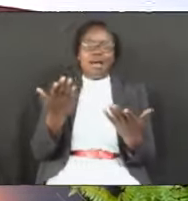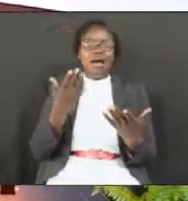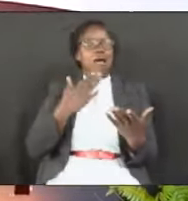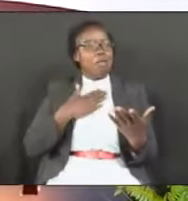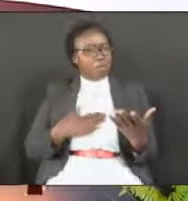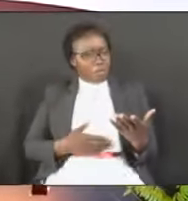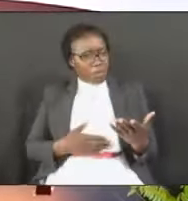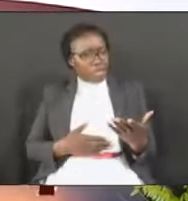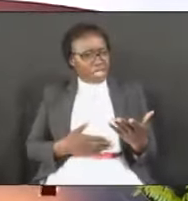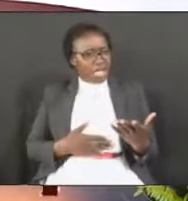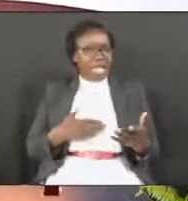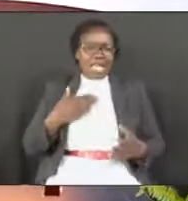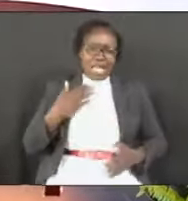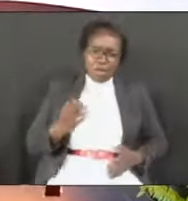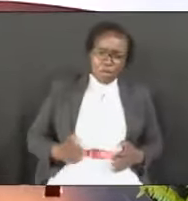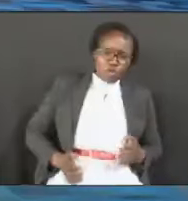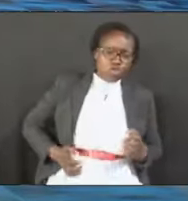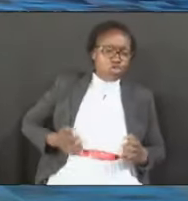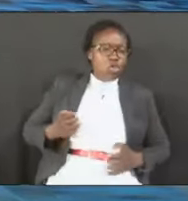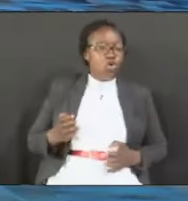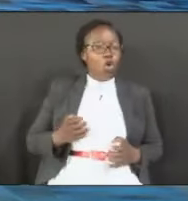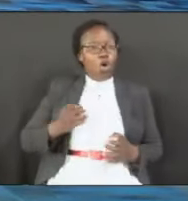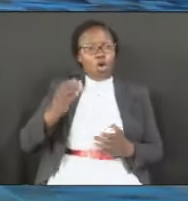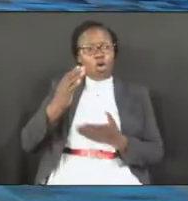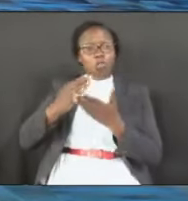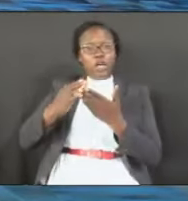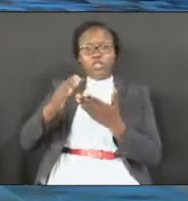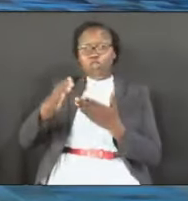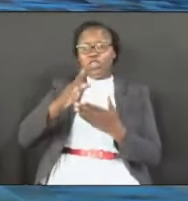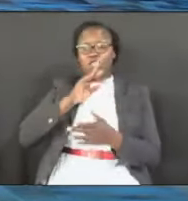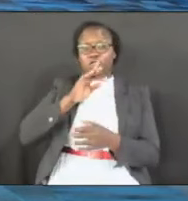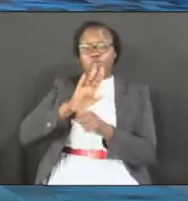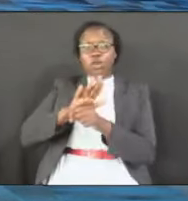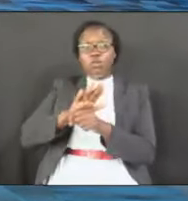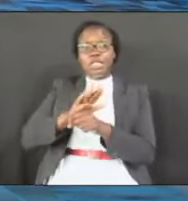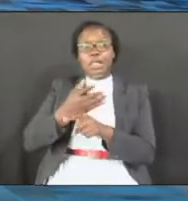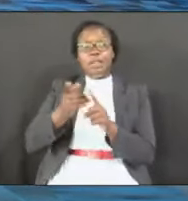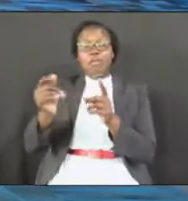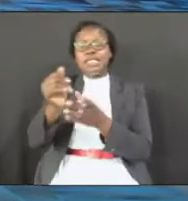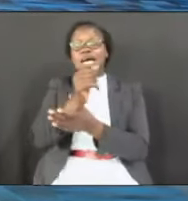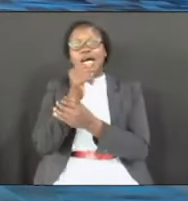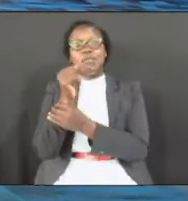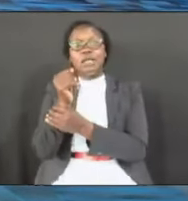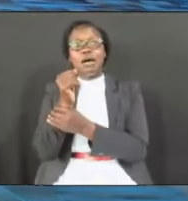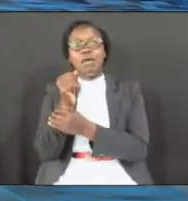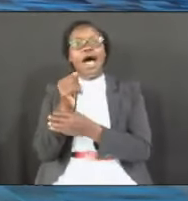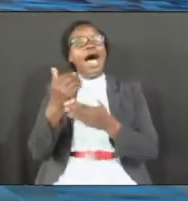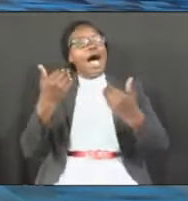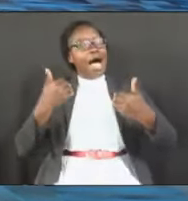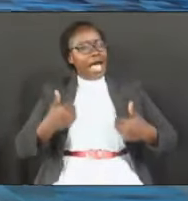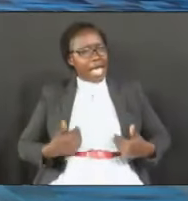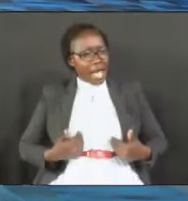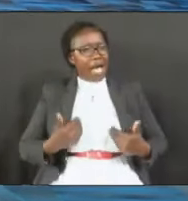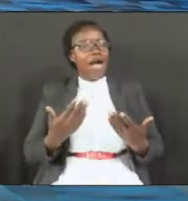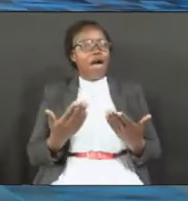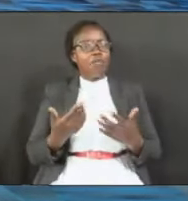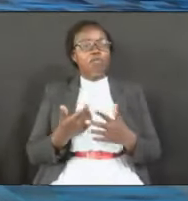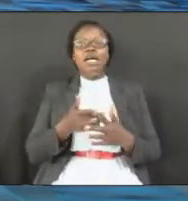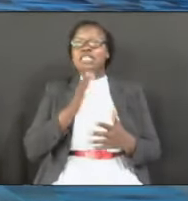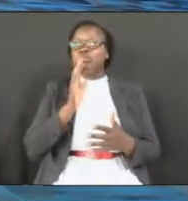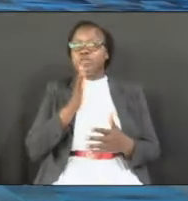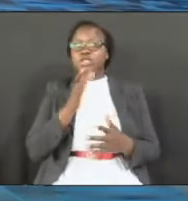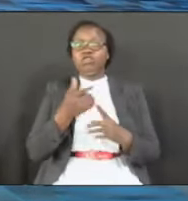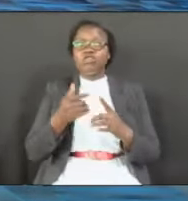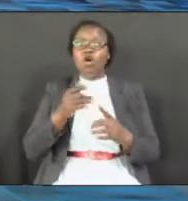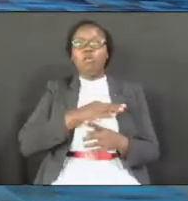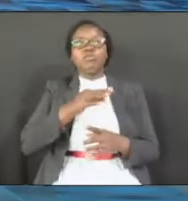and emotional perspective of this promise. But Abraham, I am reasoning from the spiritual realm.